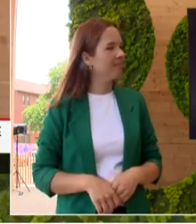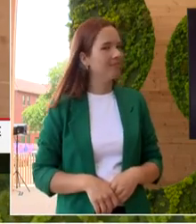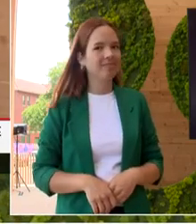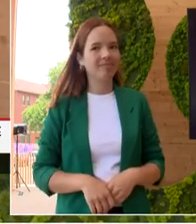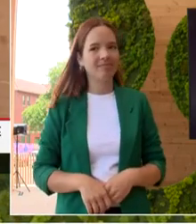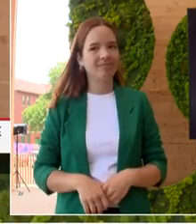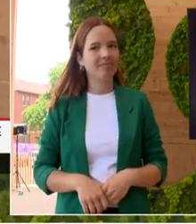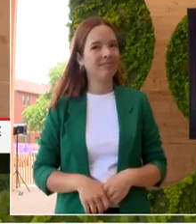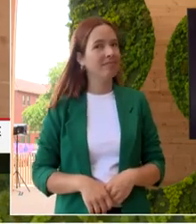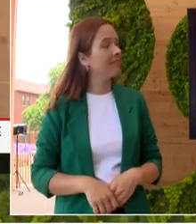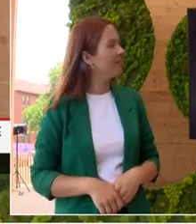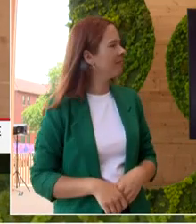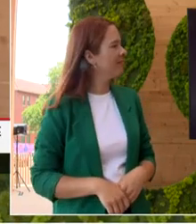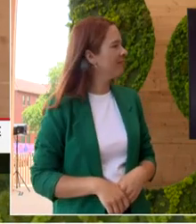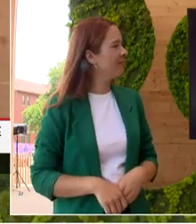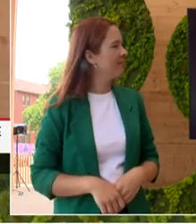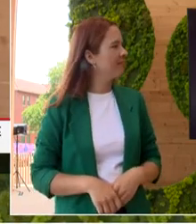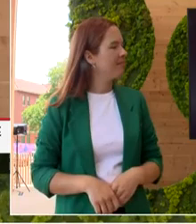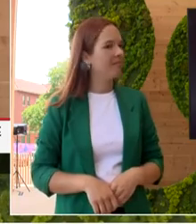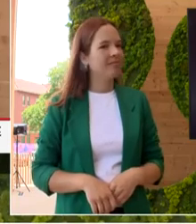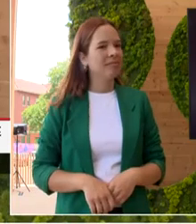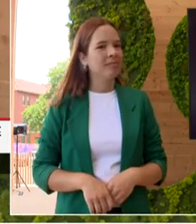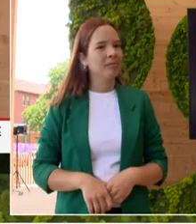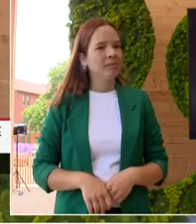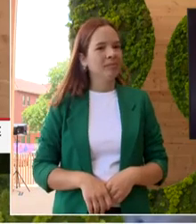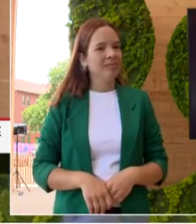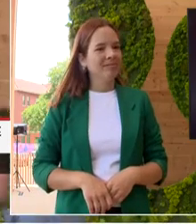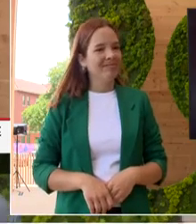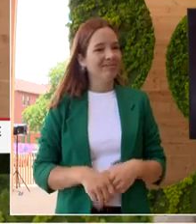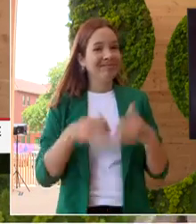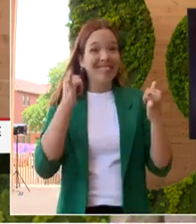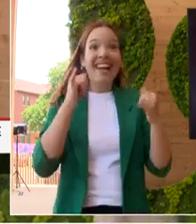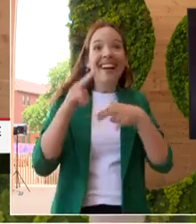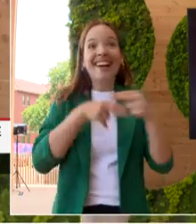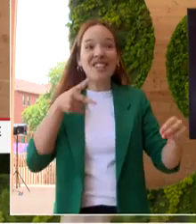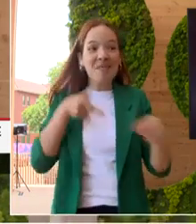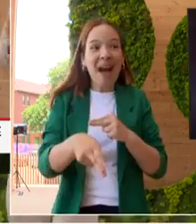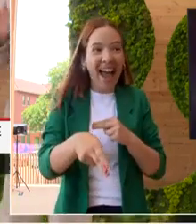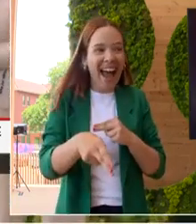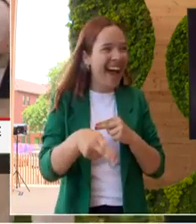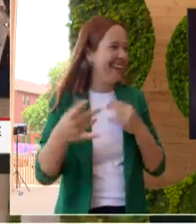Even better, let's cut the ribbon. Yeah, all right.